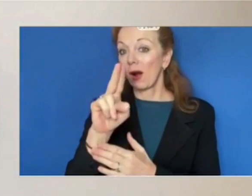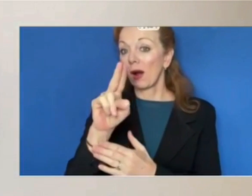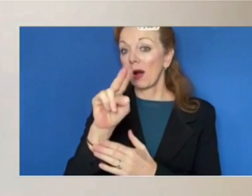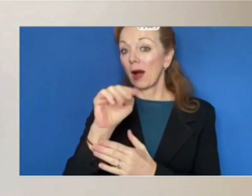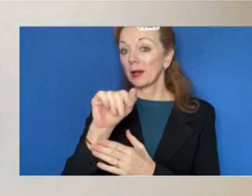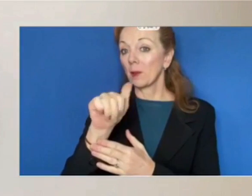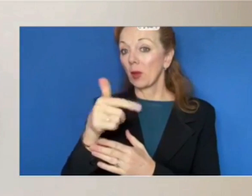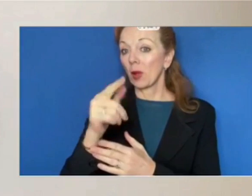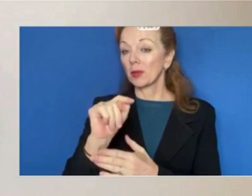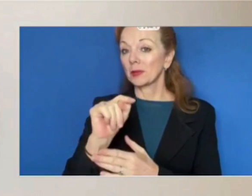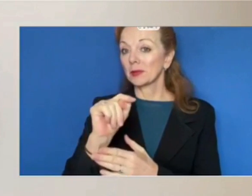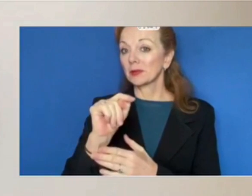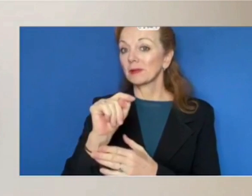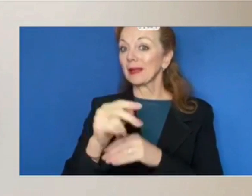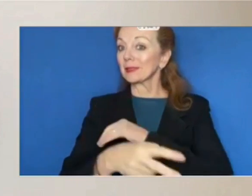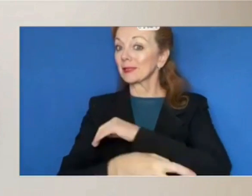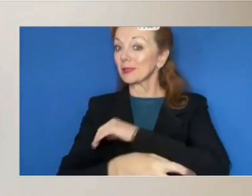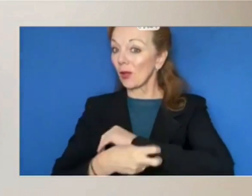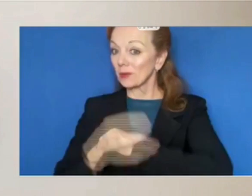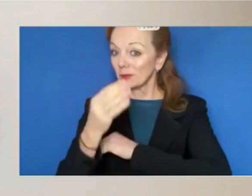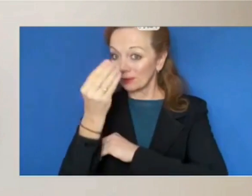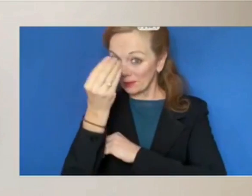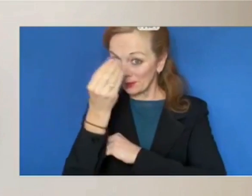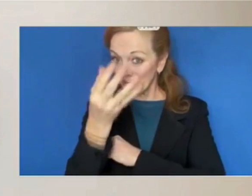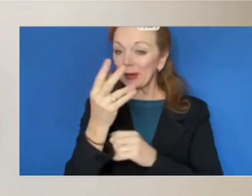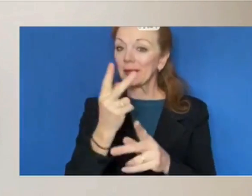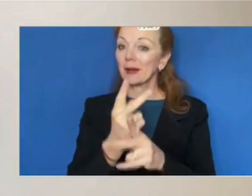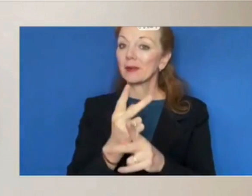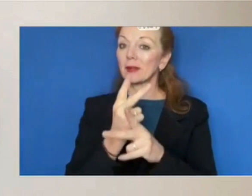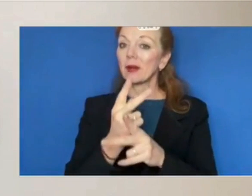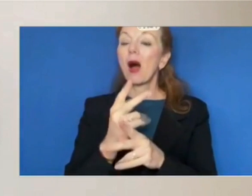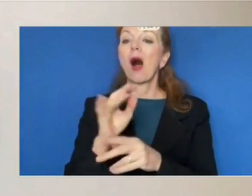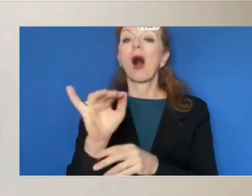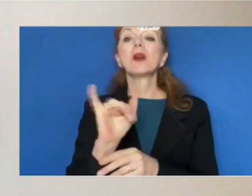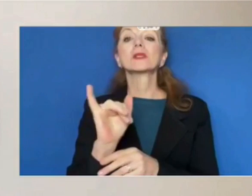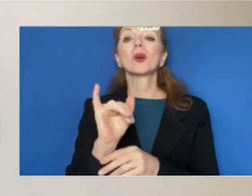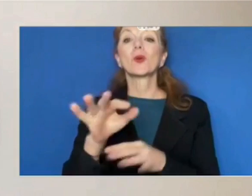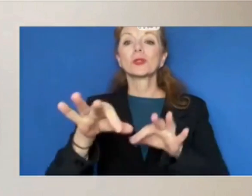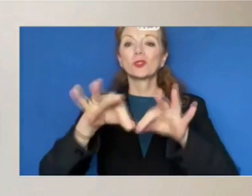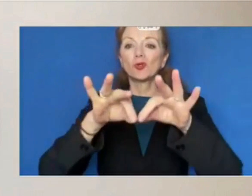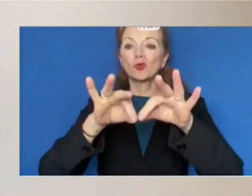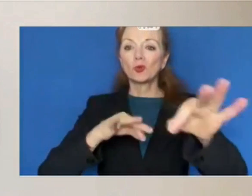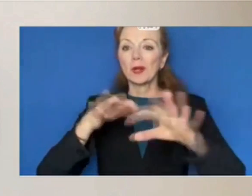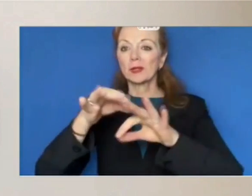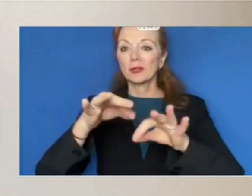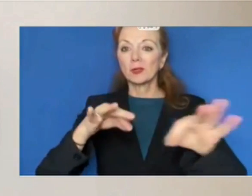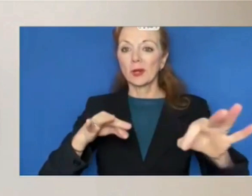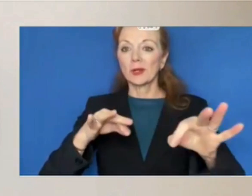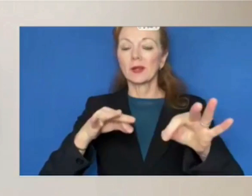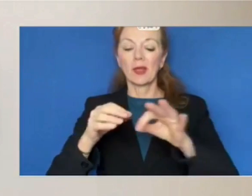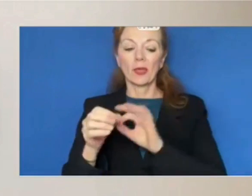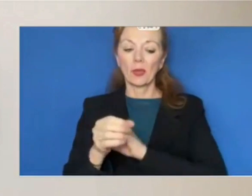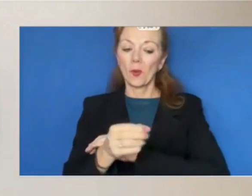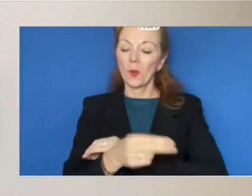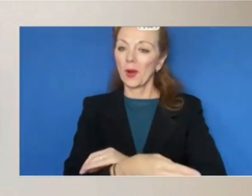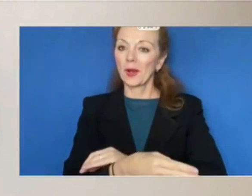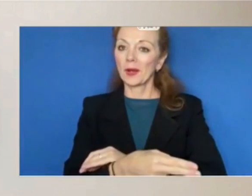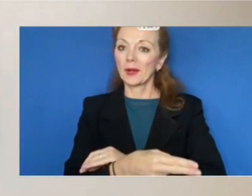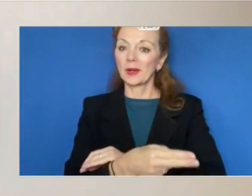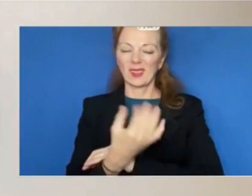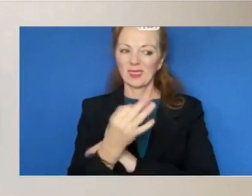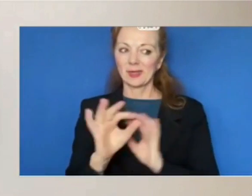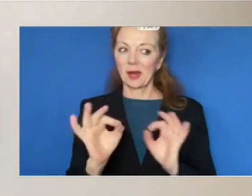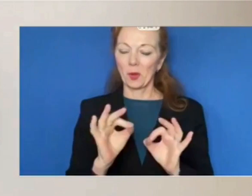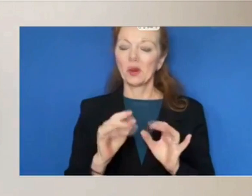just toss it, and then also shred those documents if it's not of any importance. But if it is, if